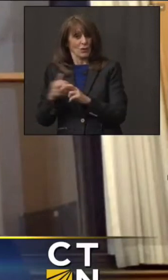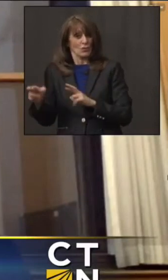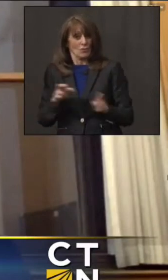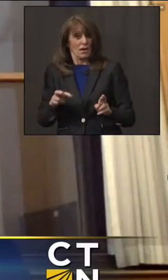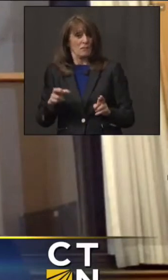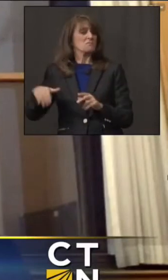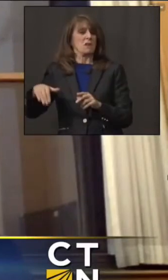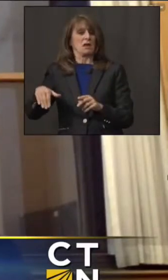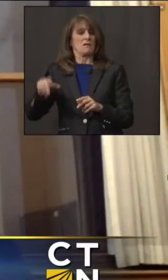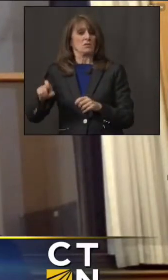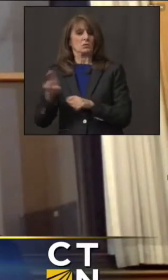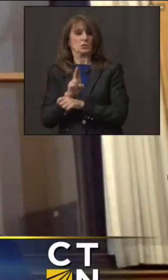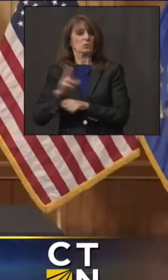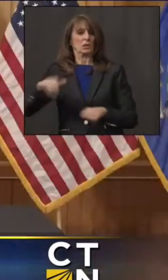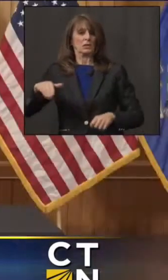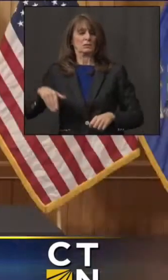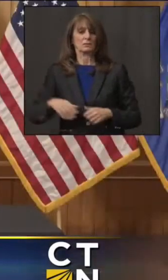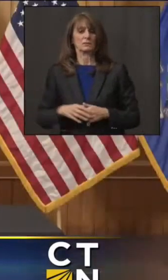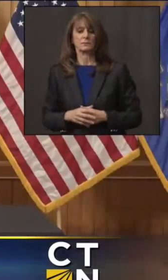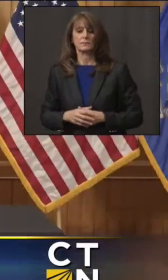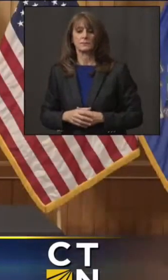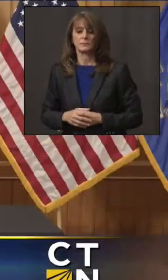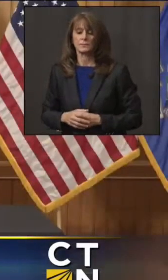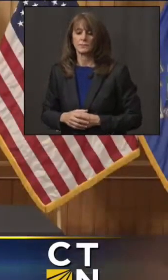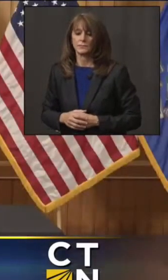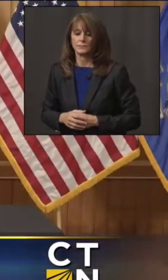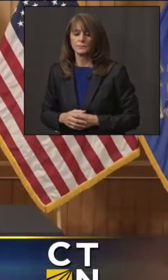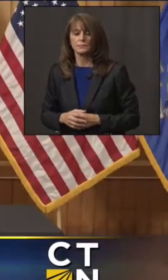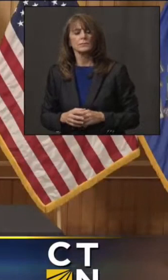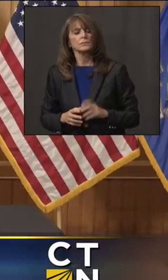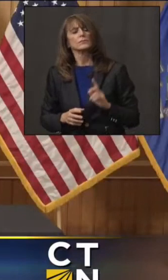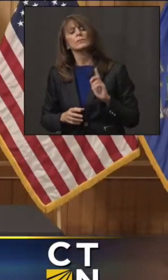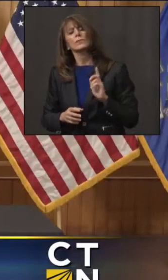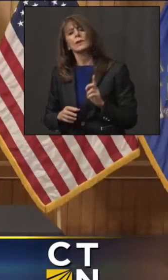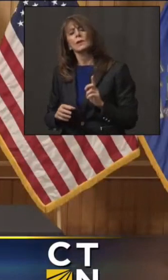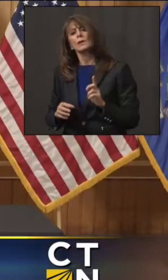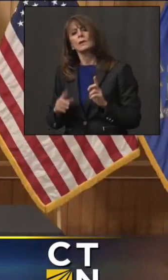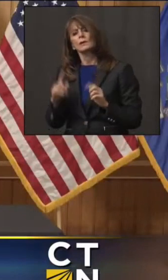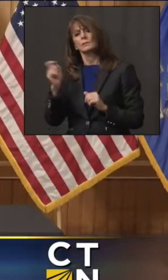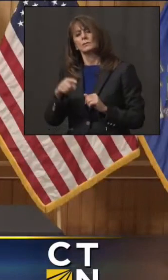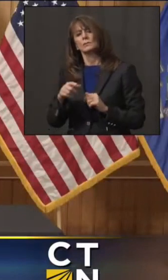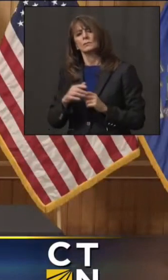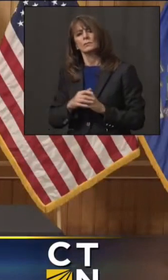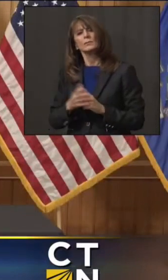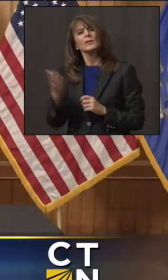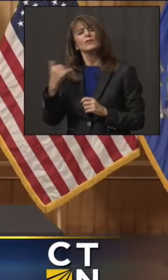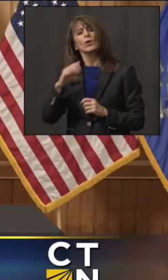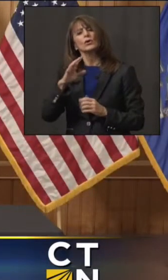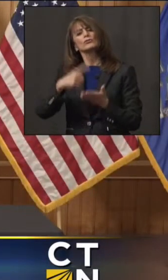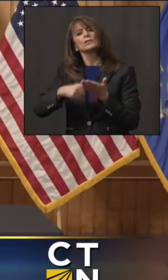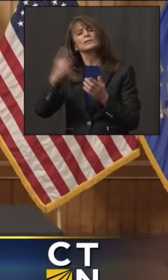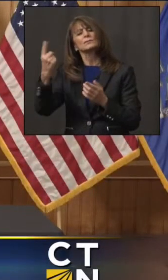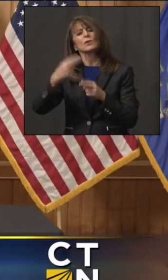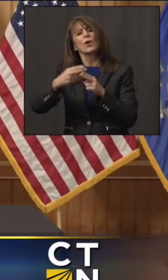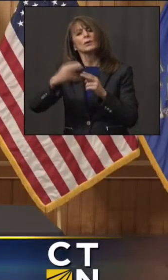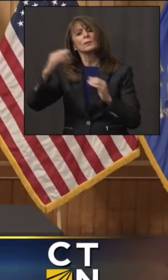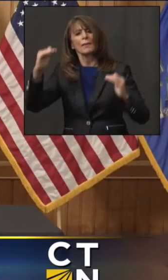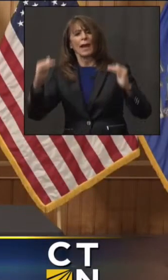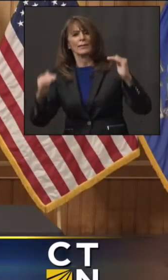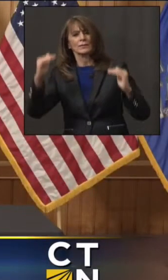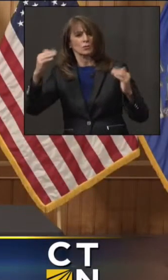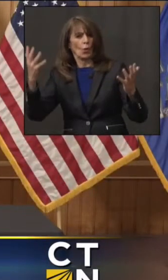around. Governor, earlier in the pandemic, you talked about kind of the balancing act that this is